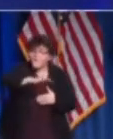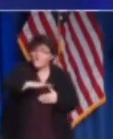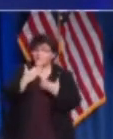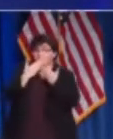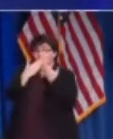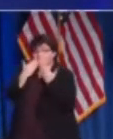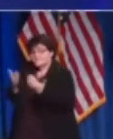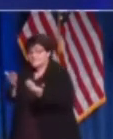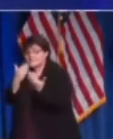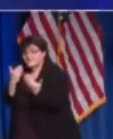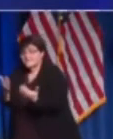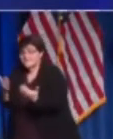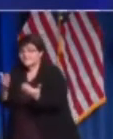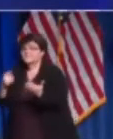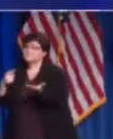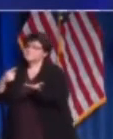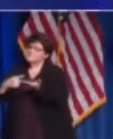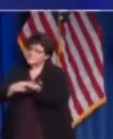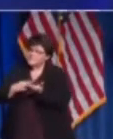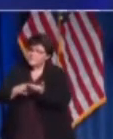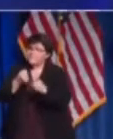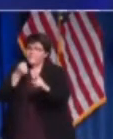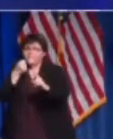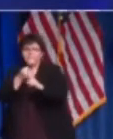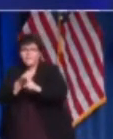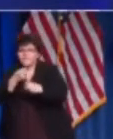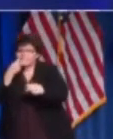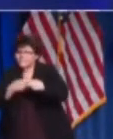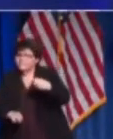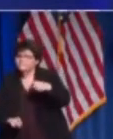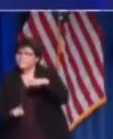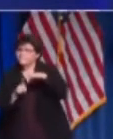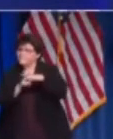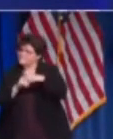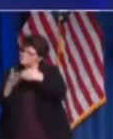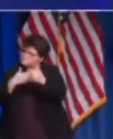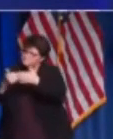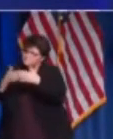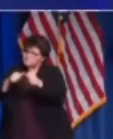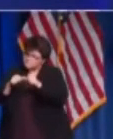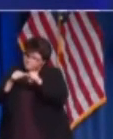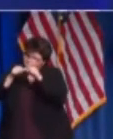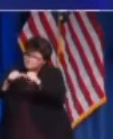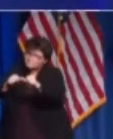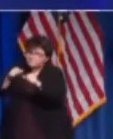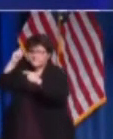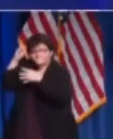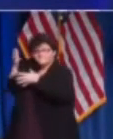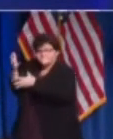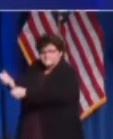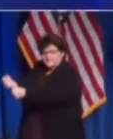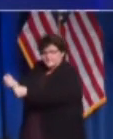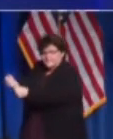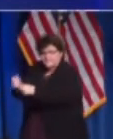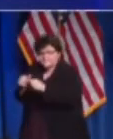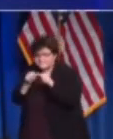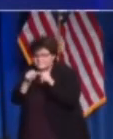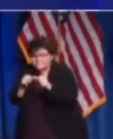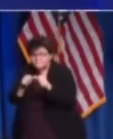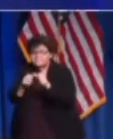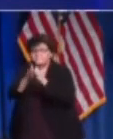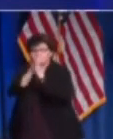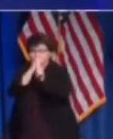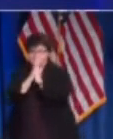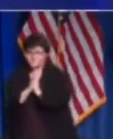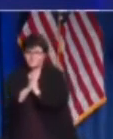And in times of trouble, may our trust in you never fail. In your holy name I pray.